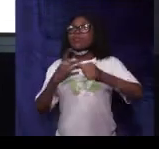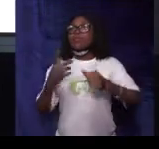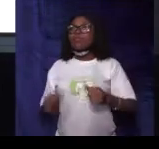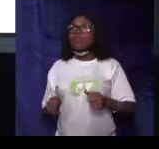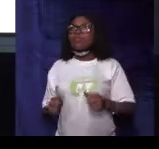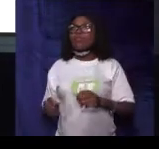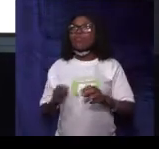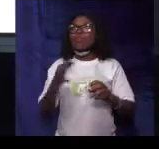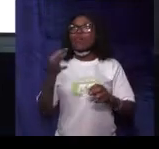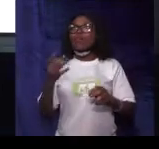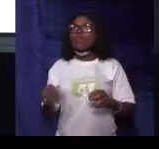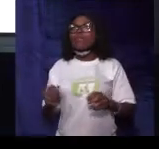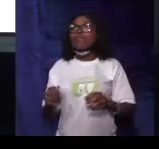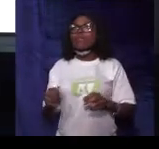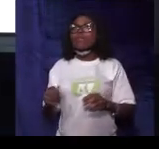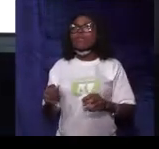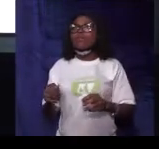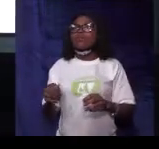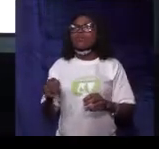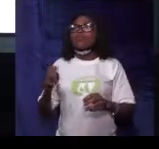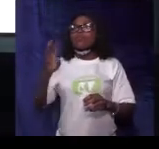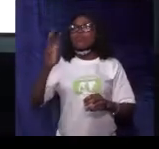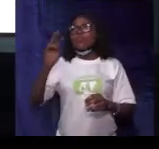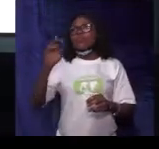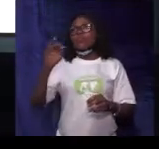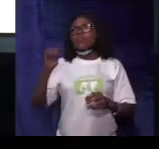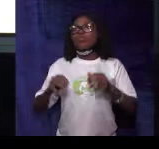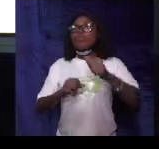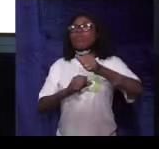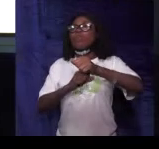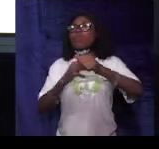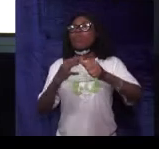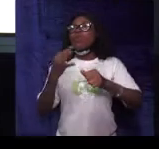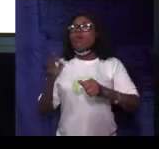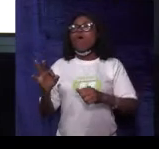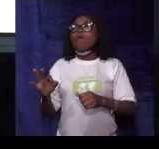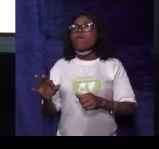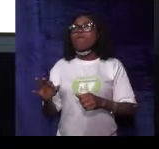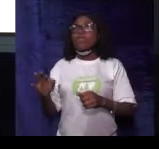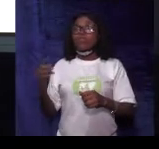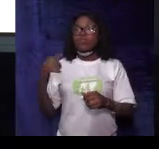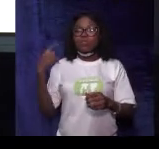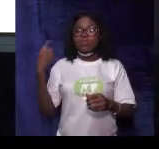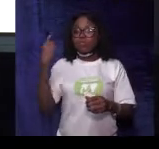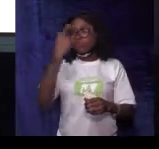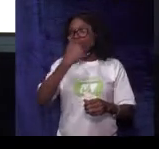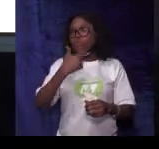of surfaces in contact? Which force tends to oppose